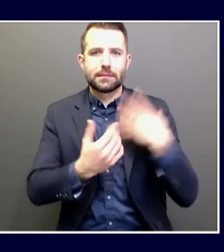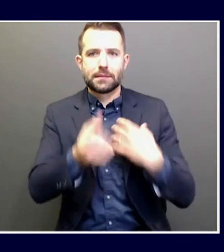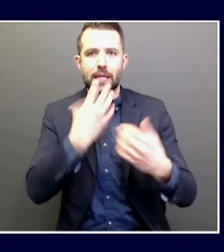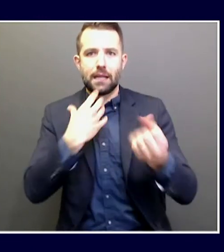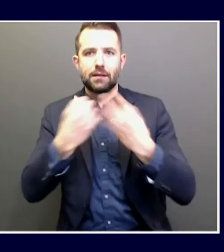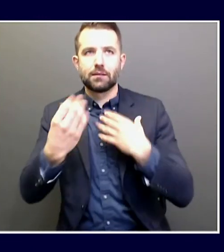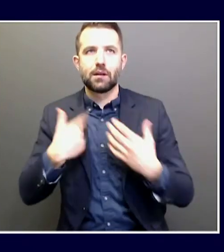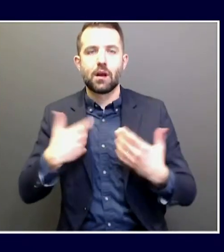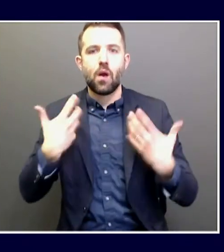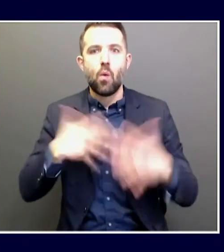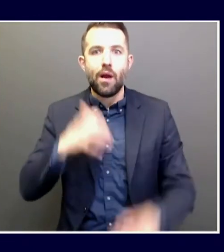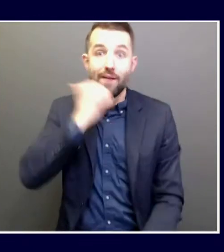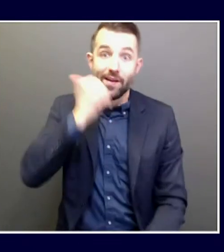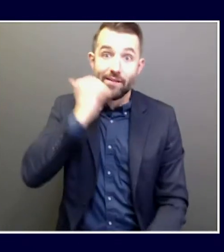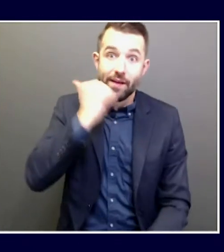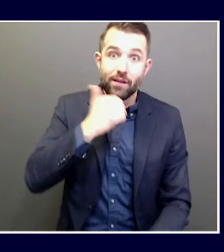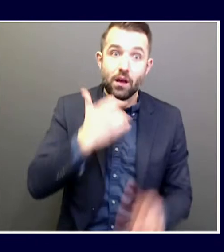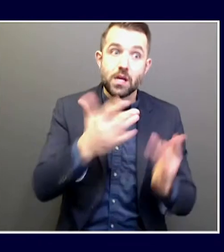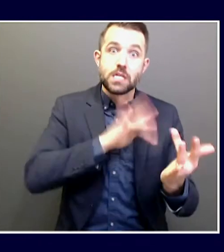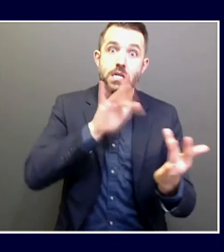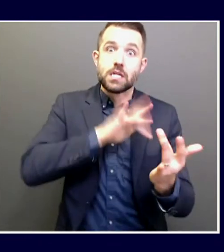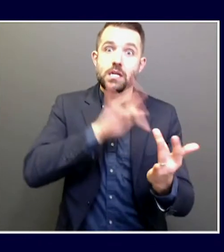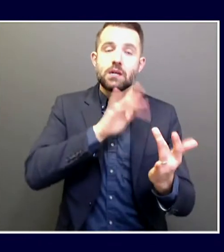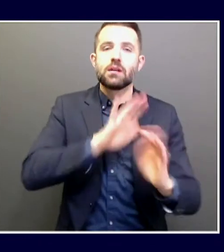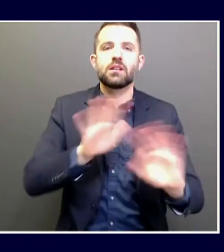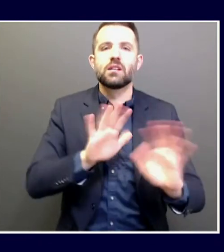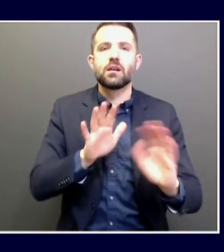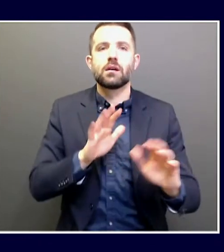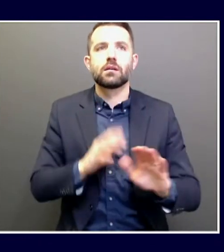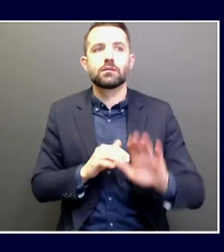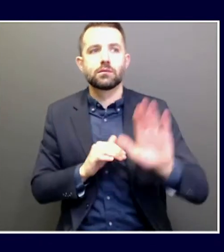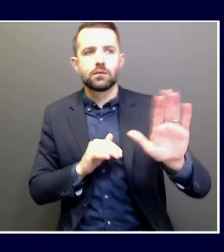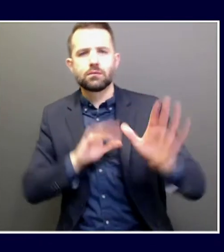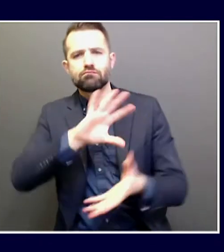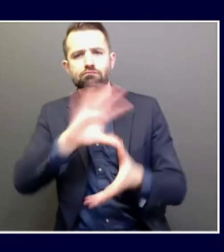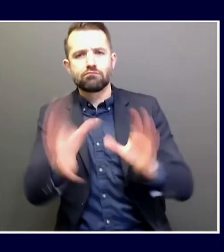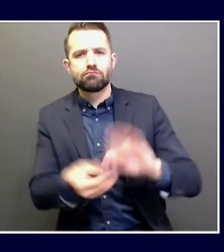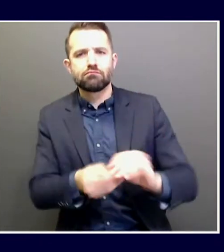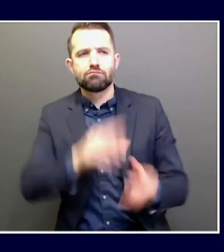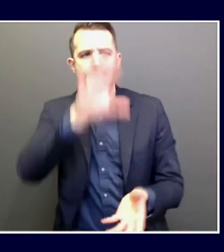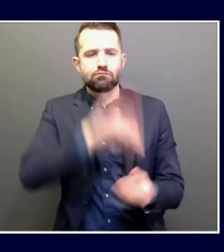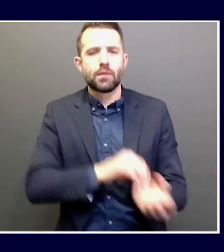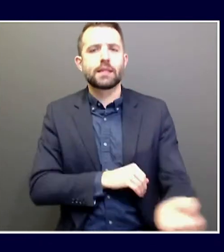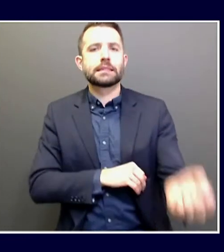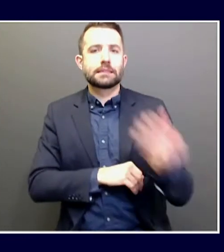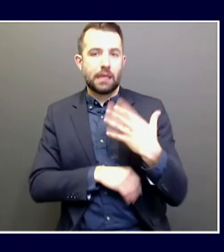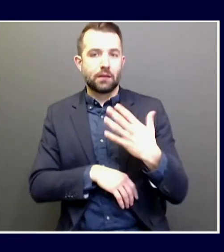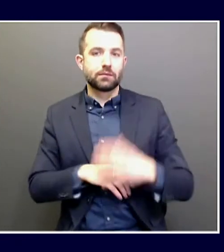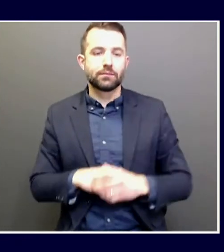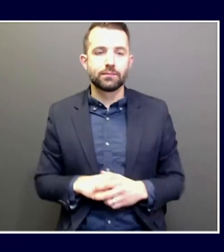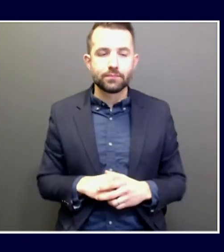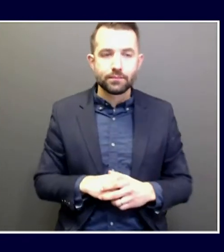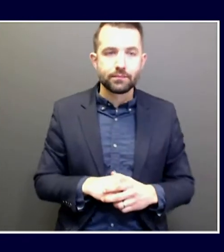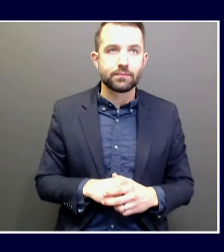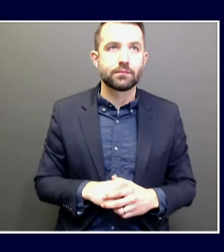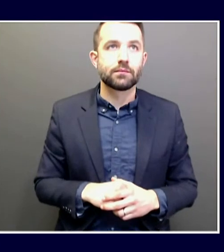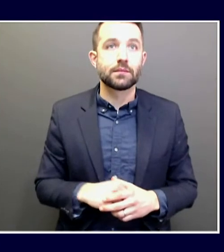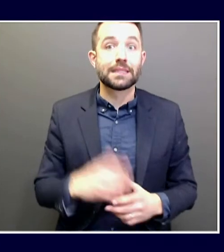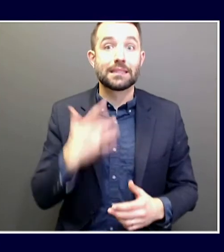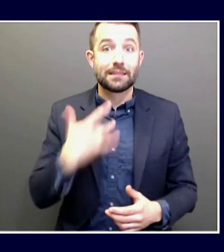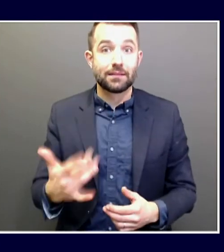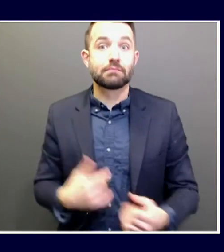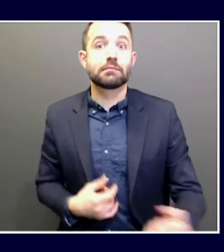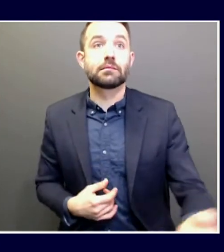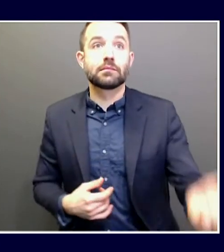reporting is just report into us on the aggregate. And usually those data are coming in today, analyzed tomorrow and reported out